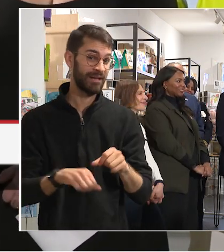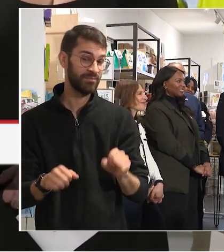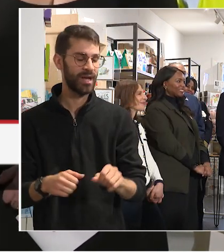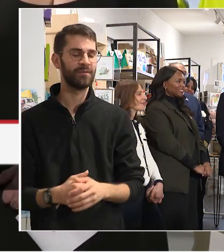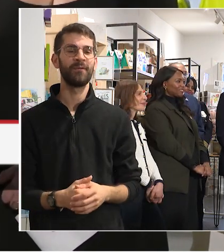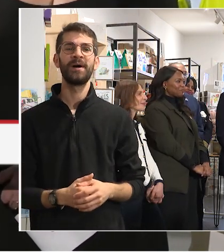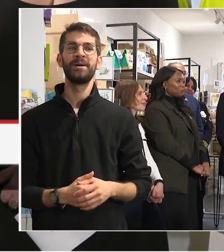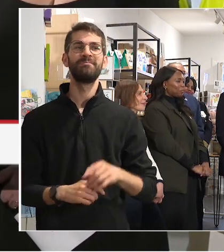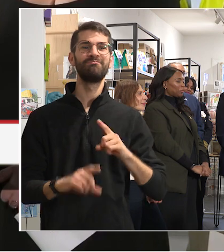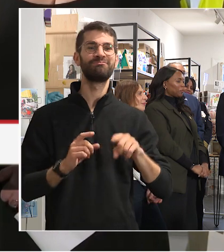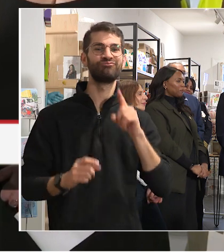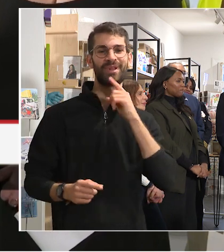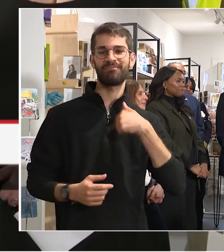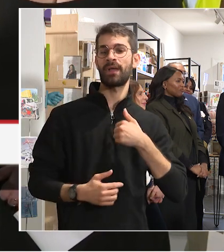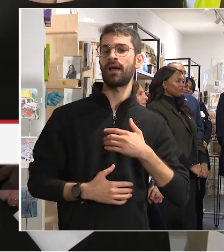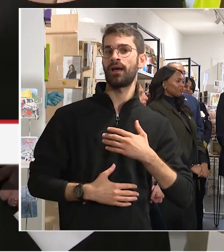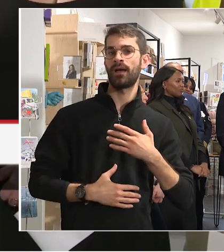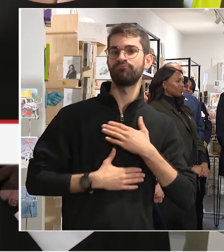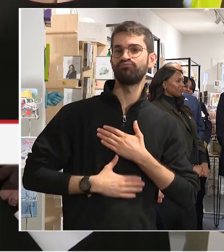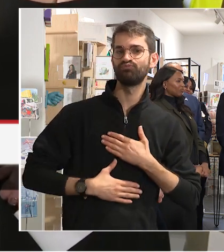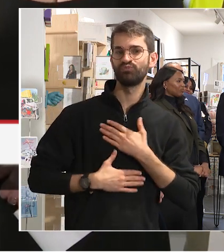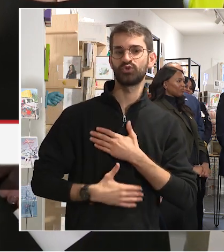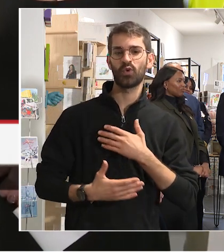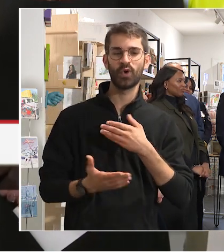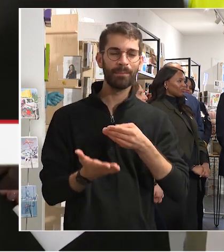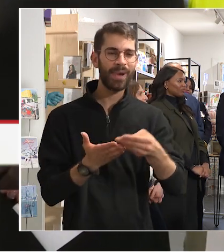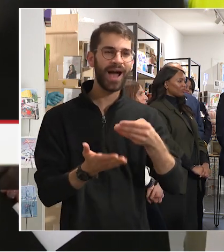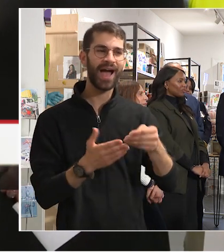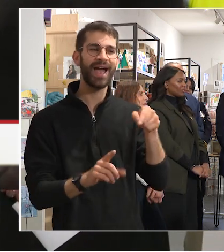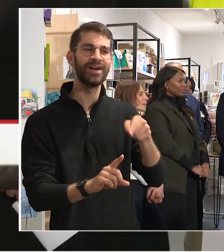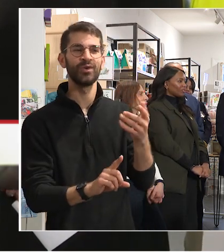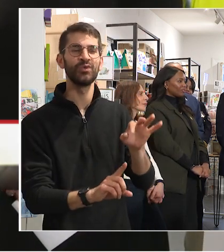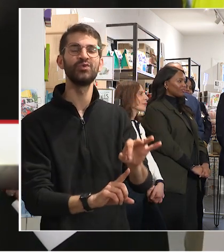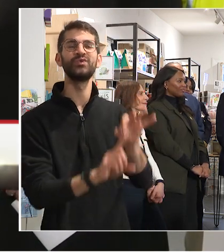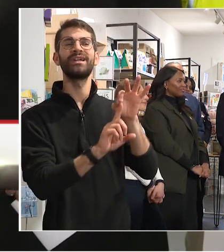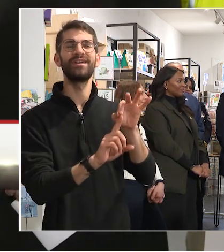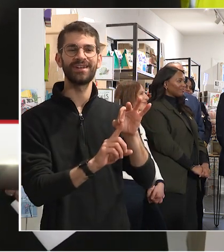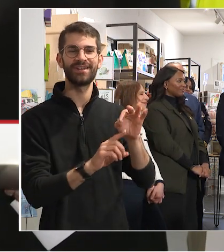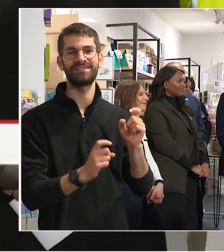find it very helpful to buy unique gifts